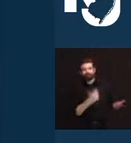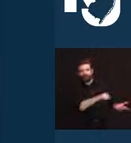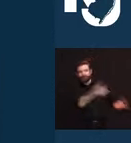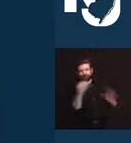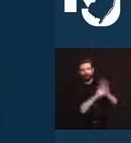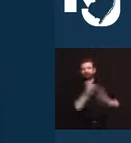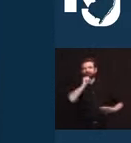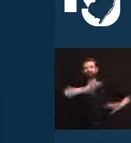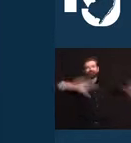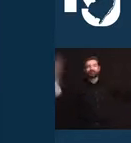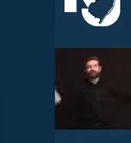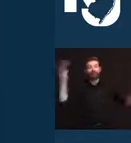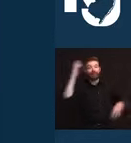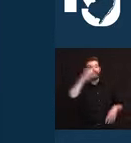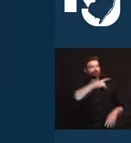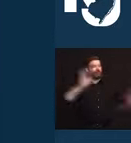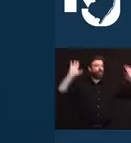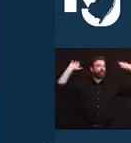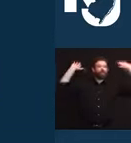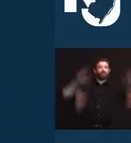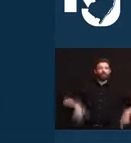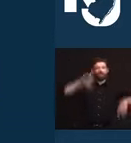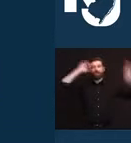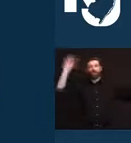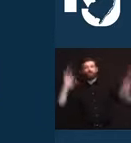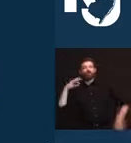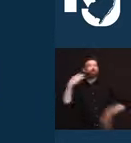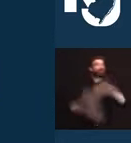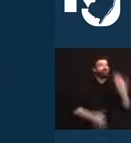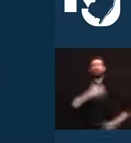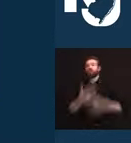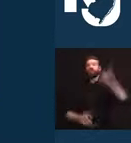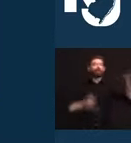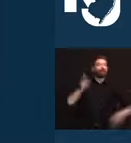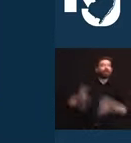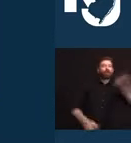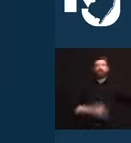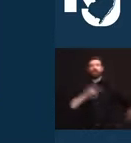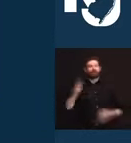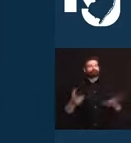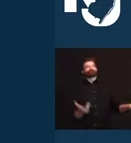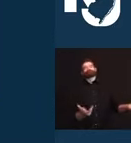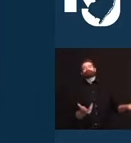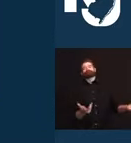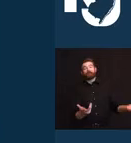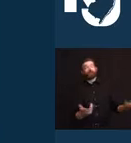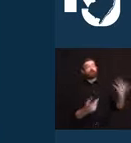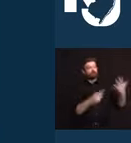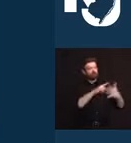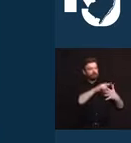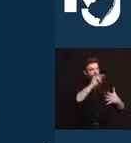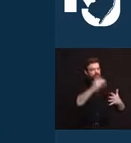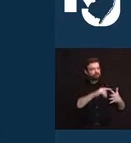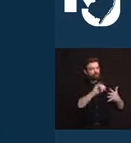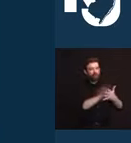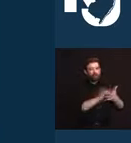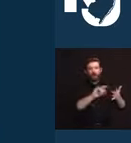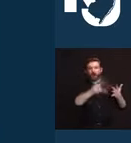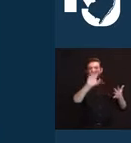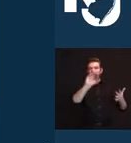a sign to be hasty and reckless. And by the way, it's New Jersey, New York, Connecticut, and I'm proud to say those are the 3 states, although we have a